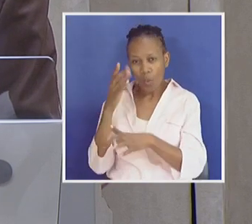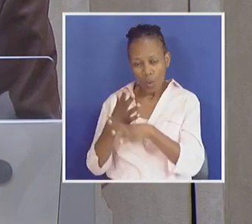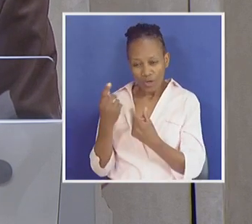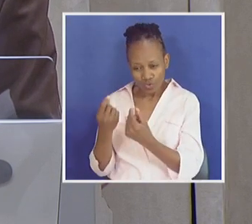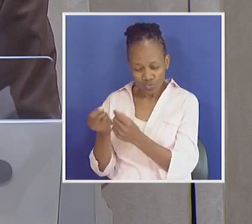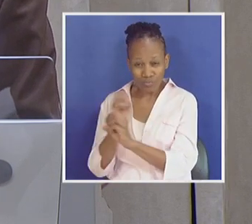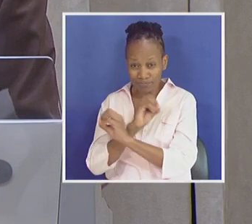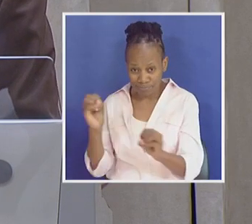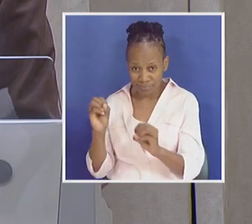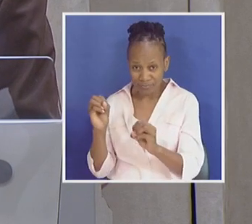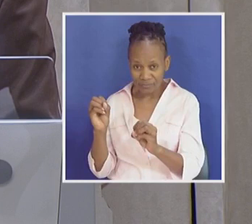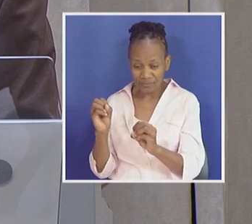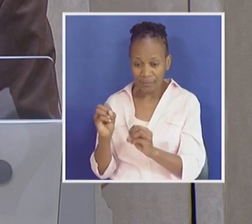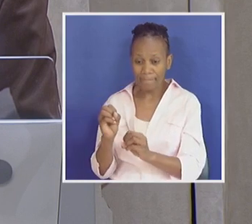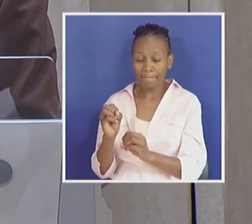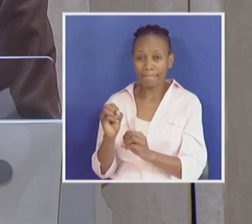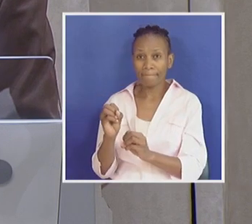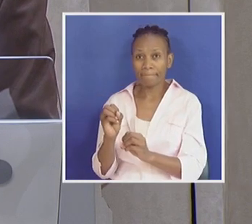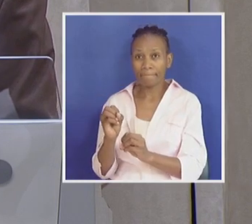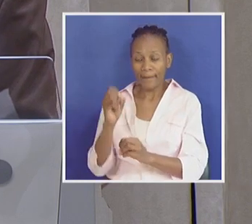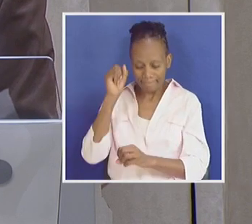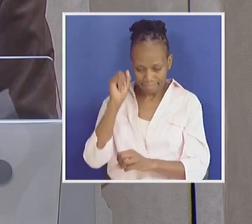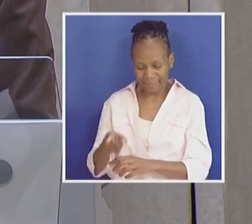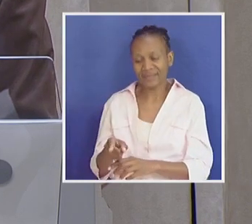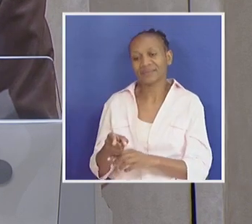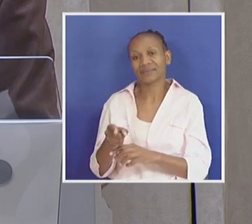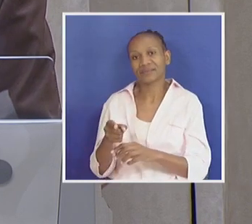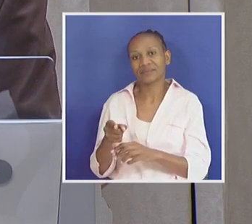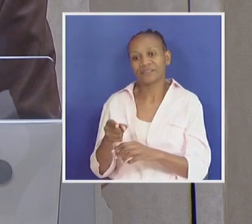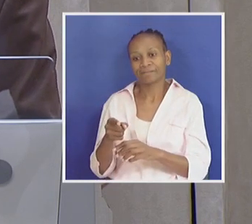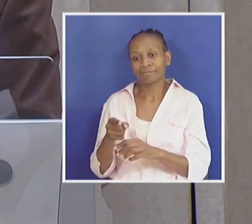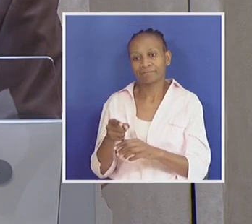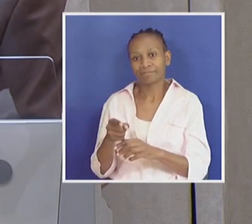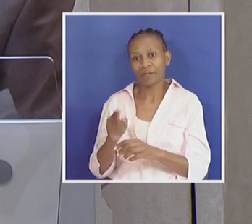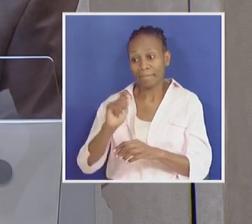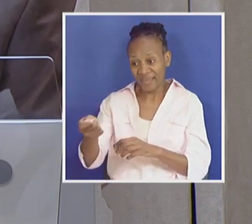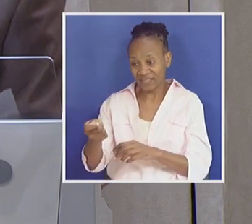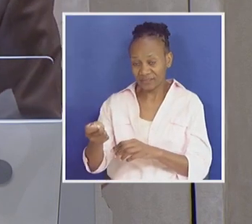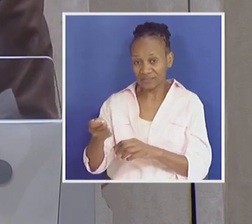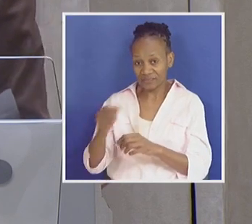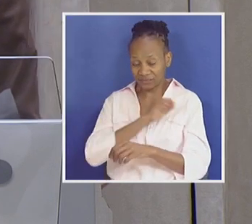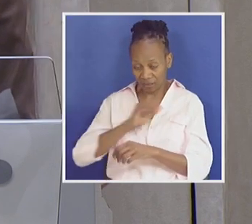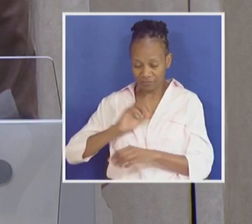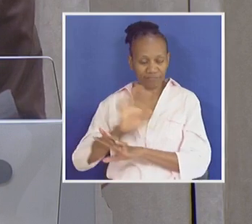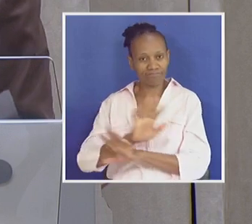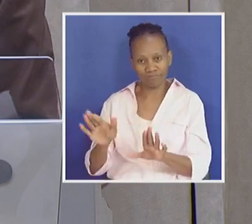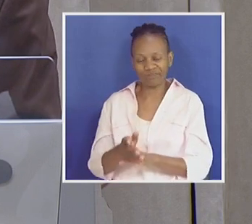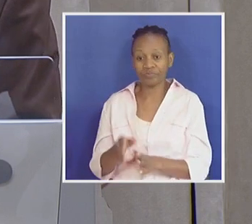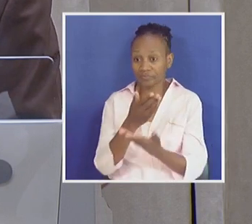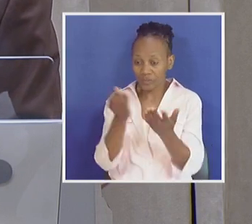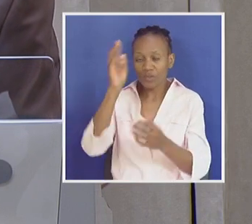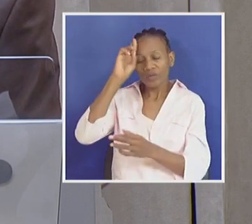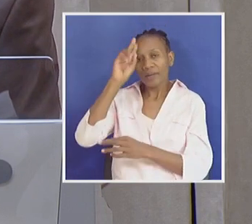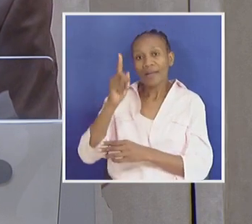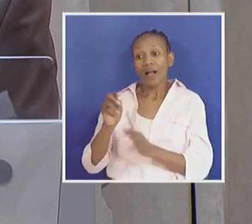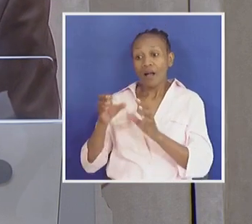their responsibility as mandated by legislation, there should therefore not be remuneration. It should be remembered that the councillors are elected to